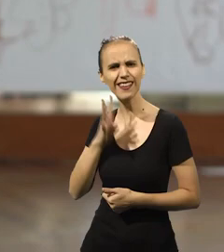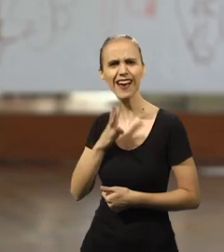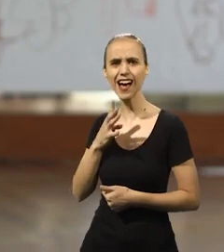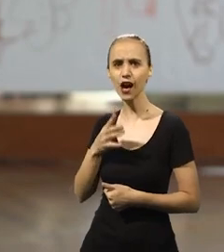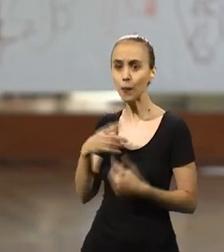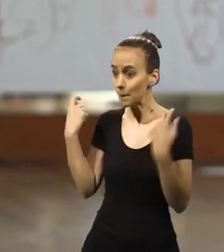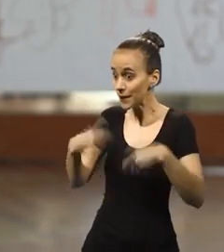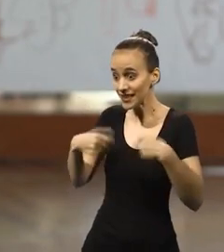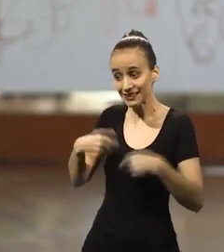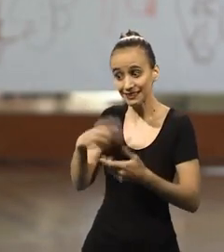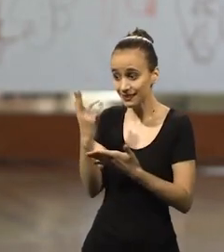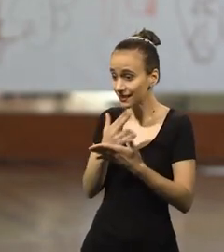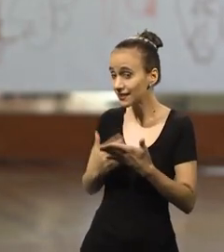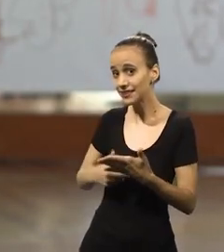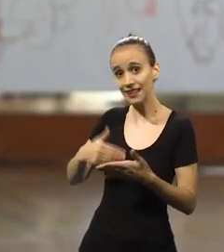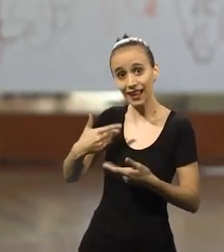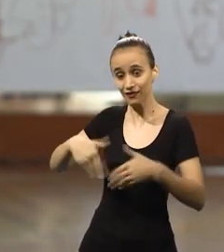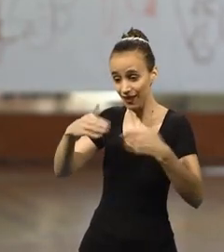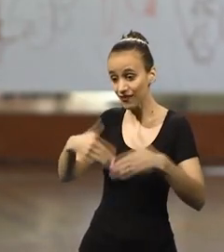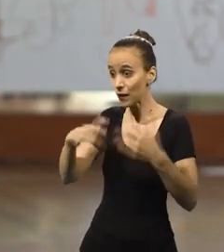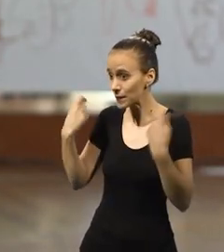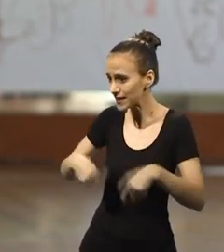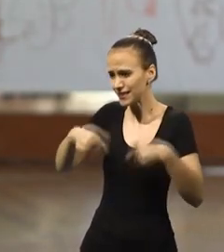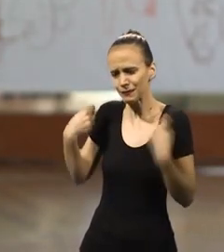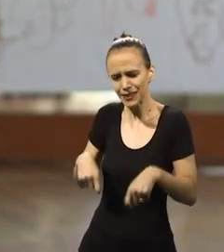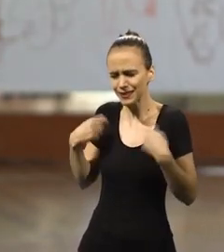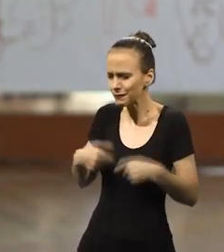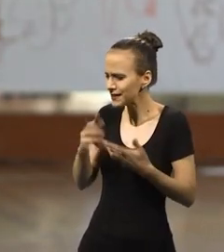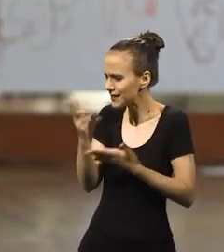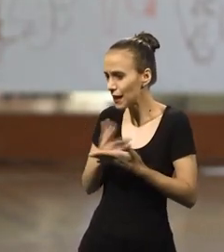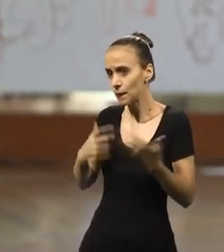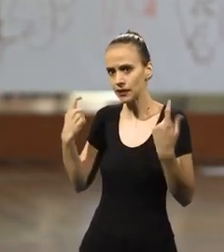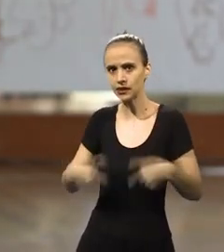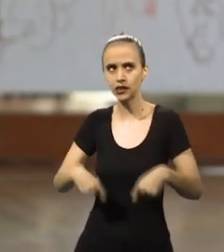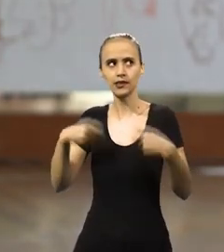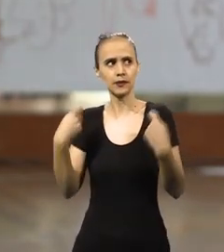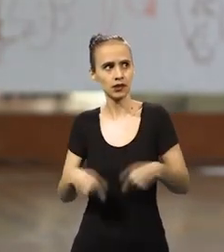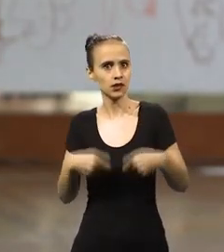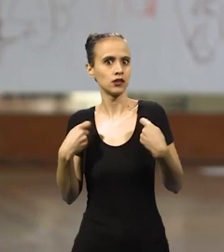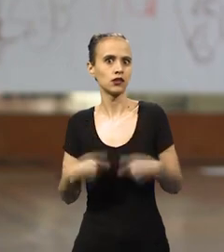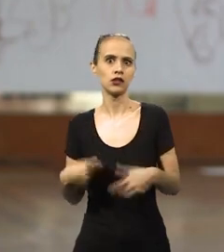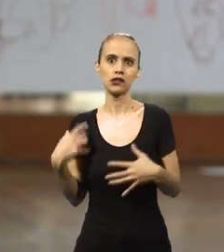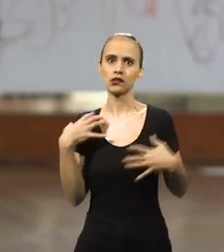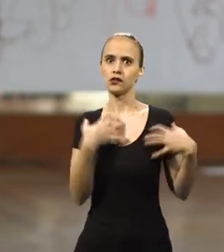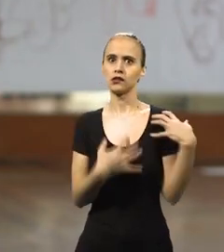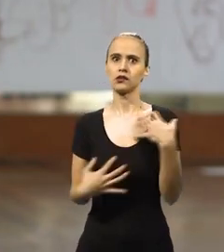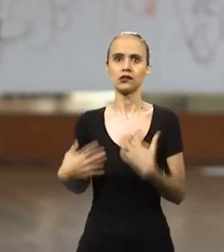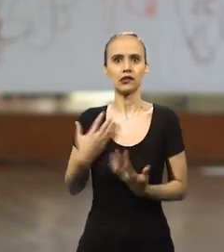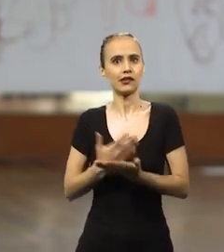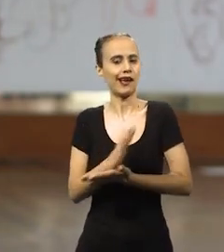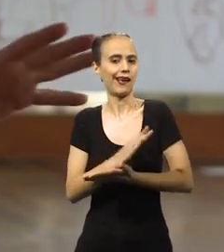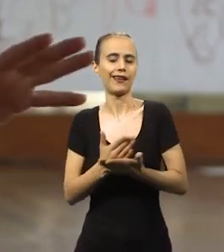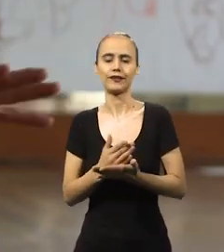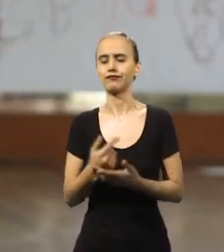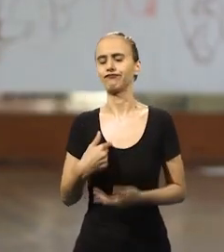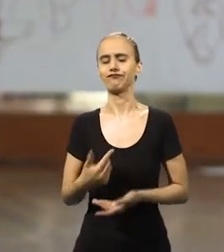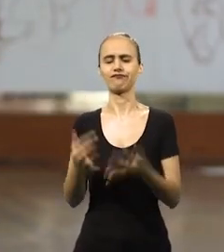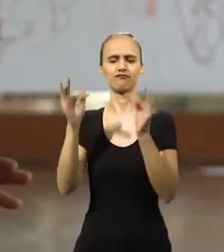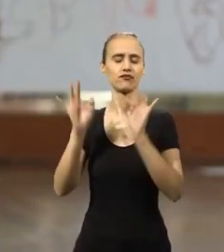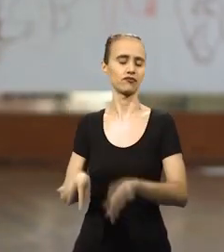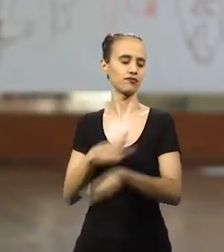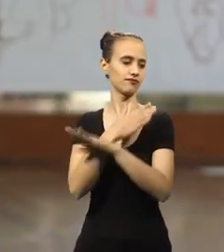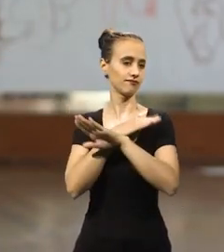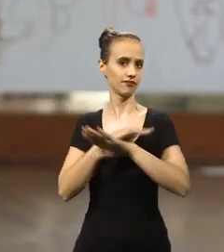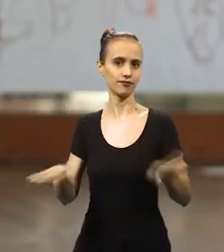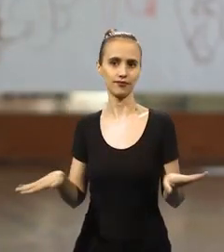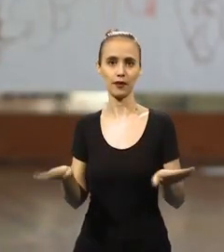very nice drawer. So you have to do this. You have to do this. You have to do this. And in the end, I completely